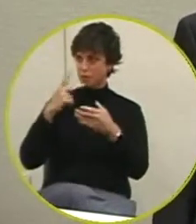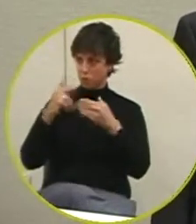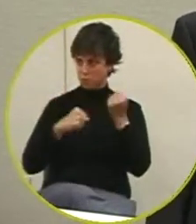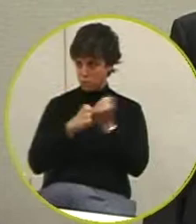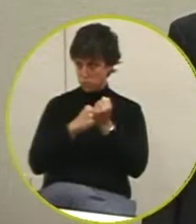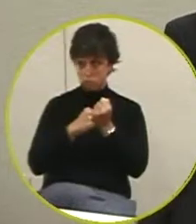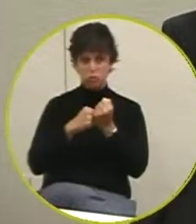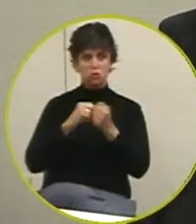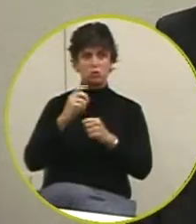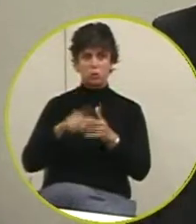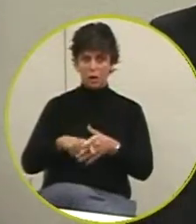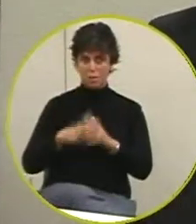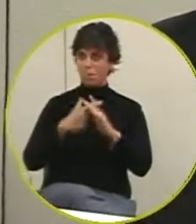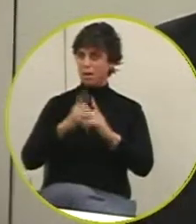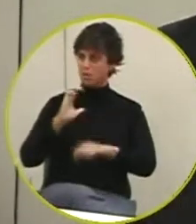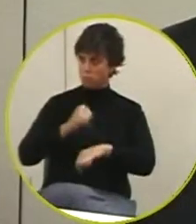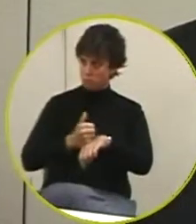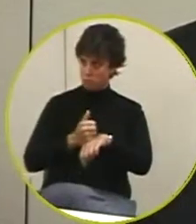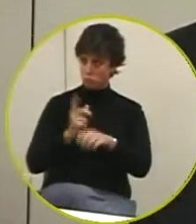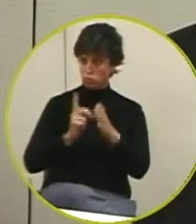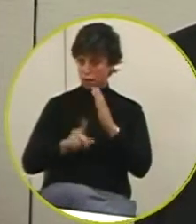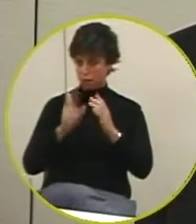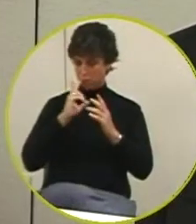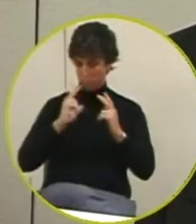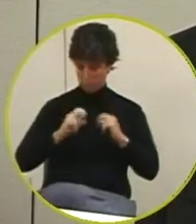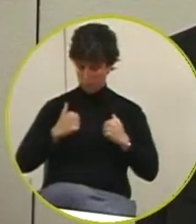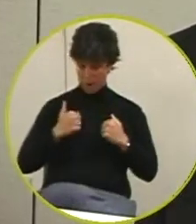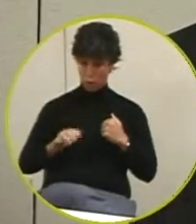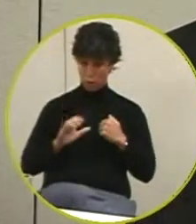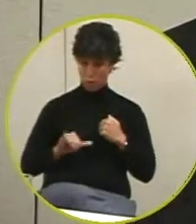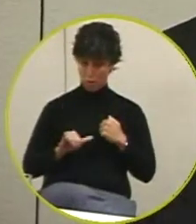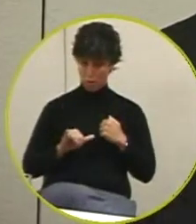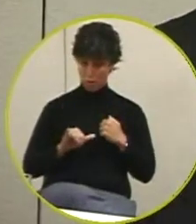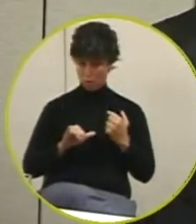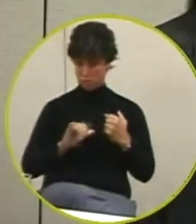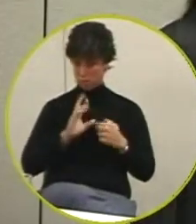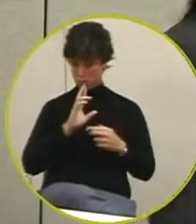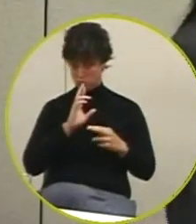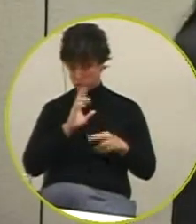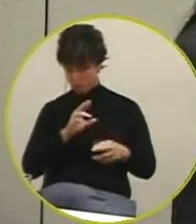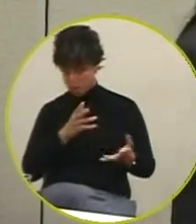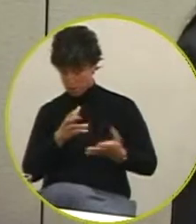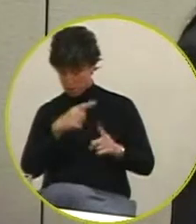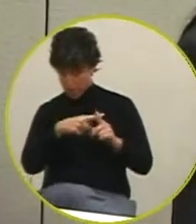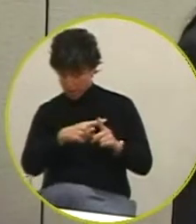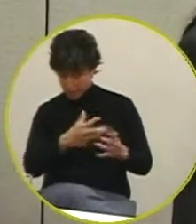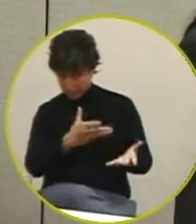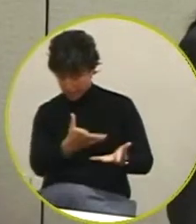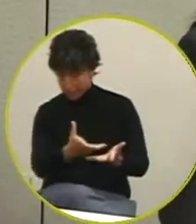implement, you check to see if you're doing it, and if you're getting the positive student outcomes.